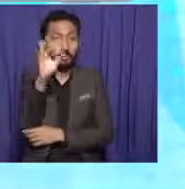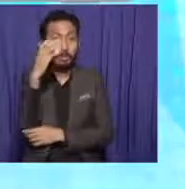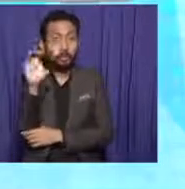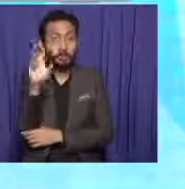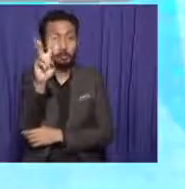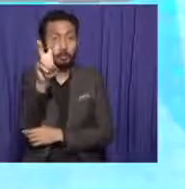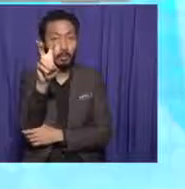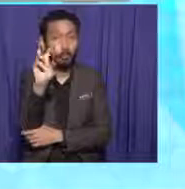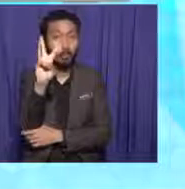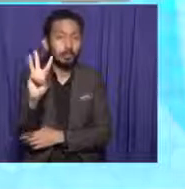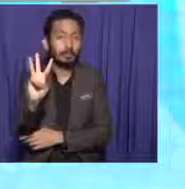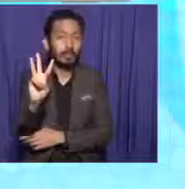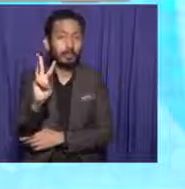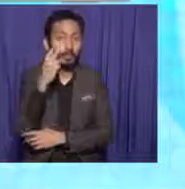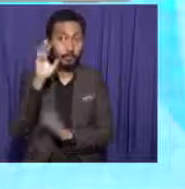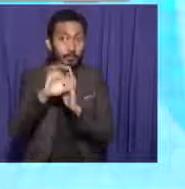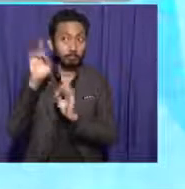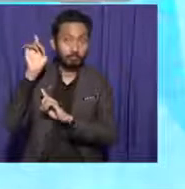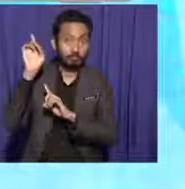1920 watts.